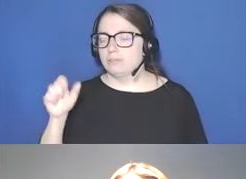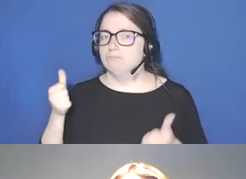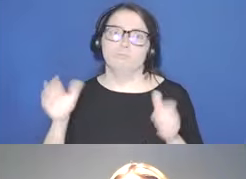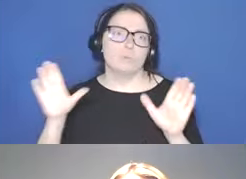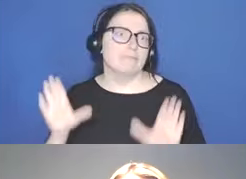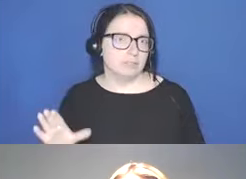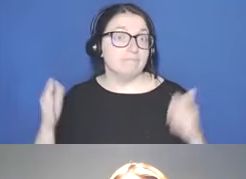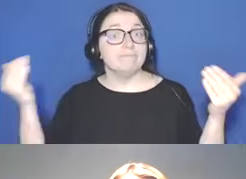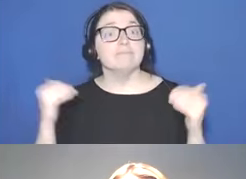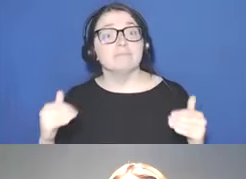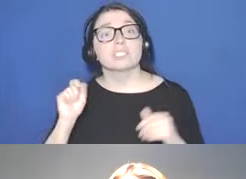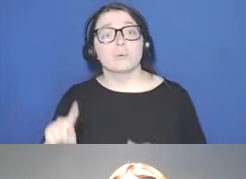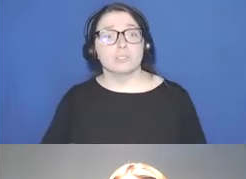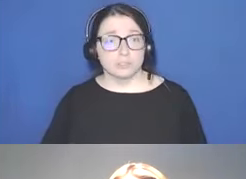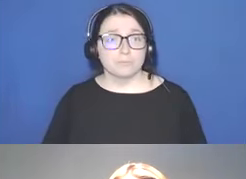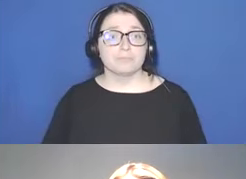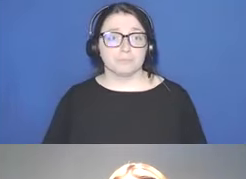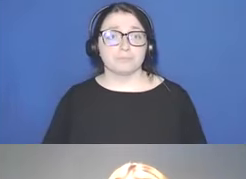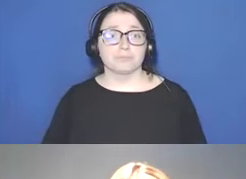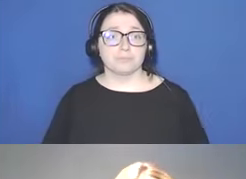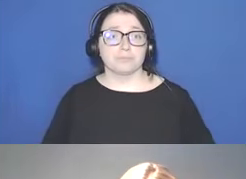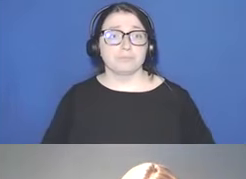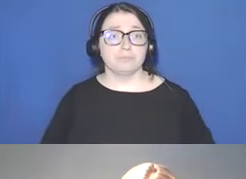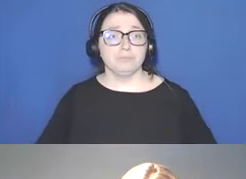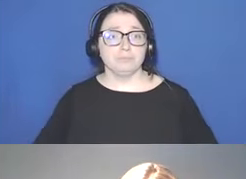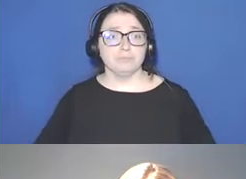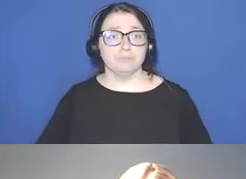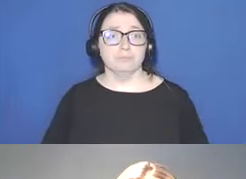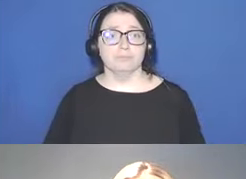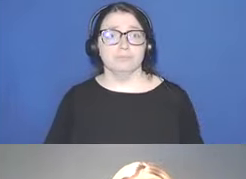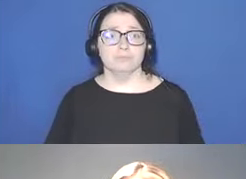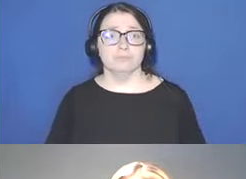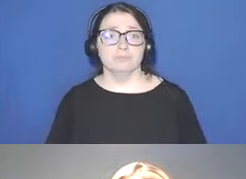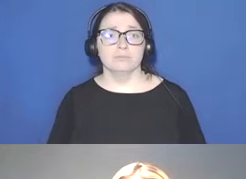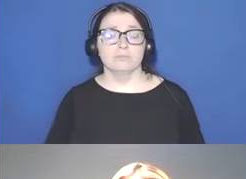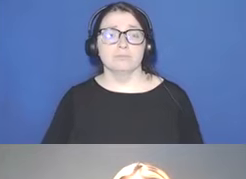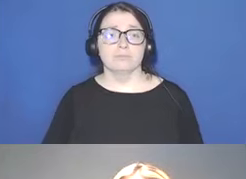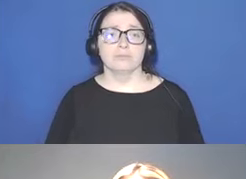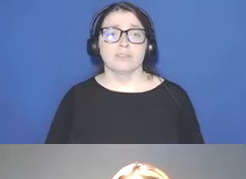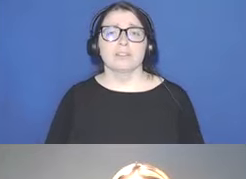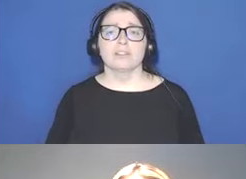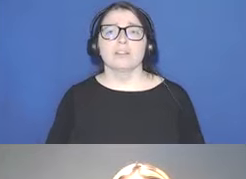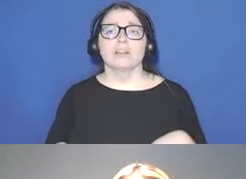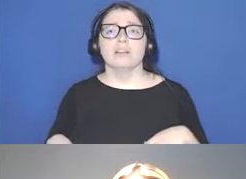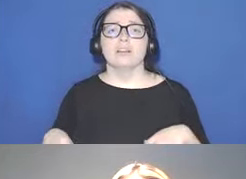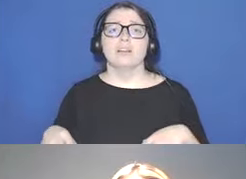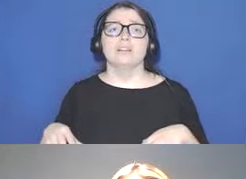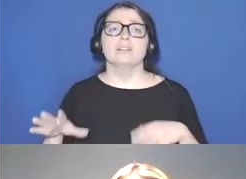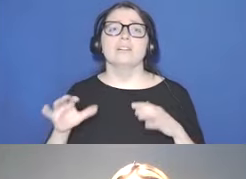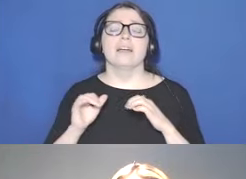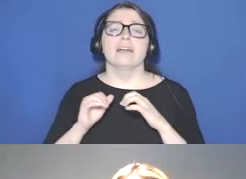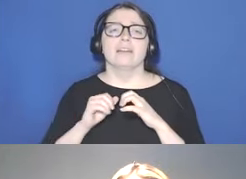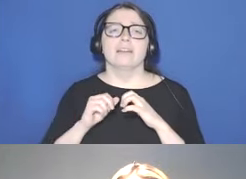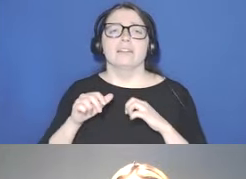Our next question, again, very similar. How would somebody create a positive home and